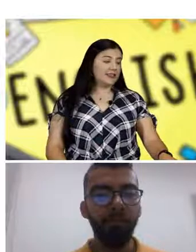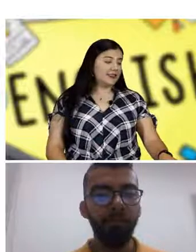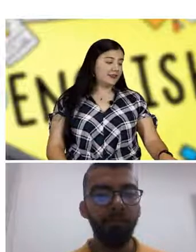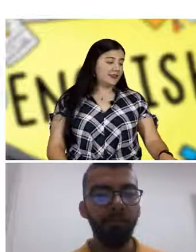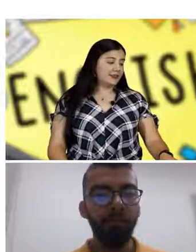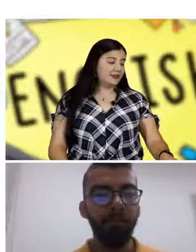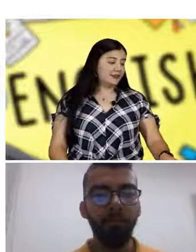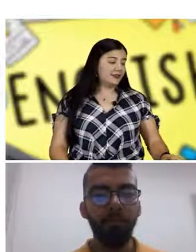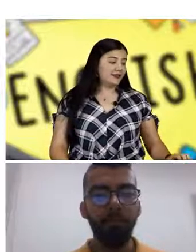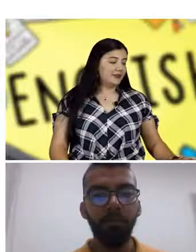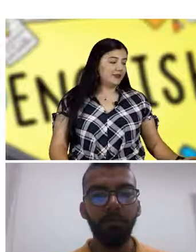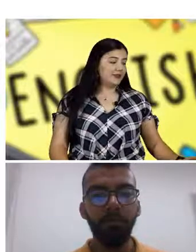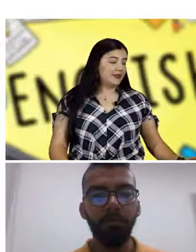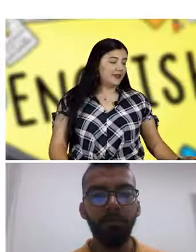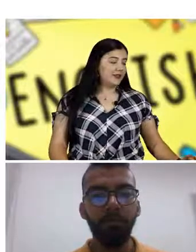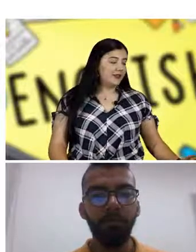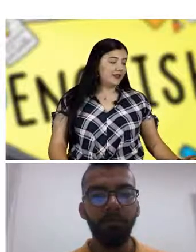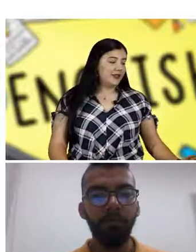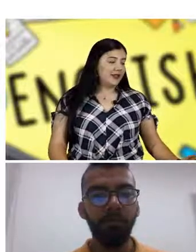So it is